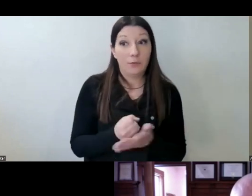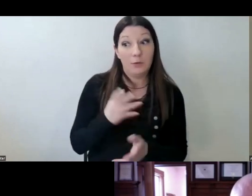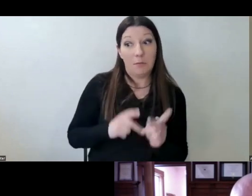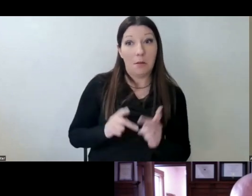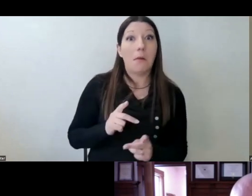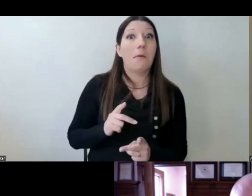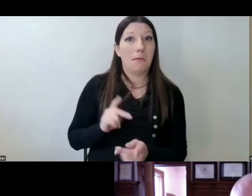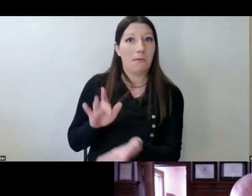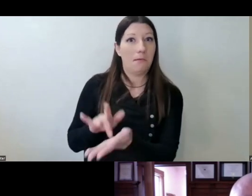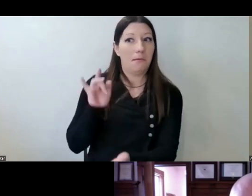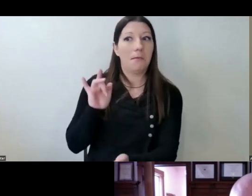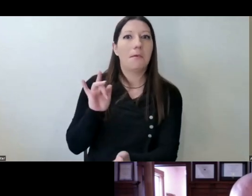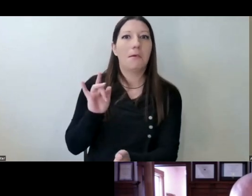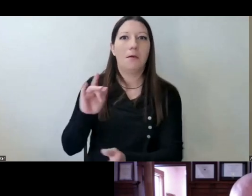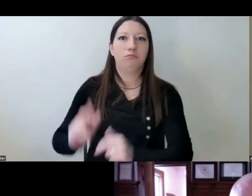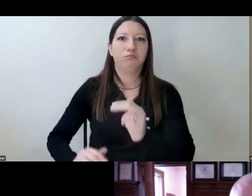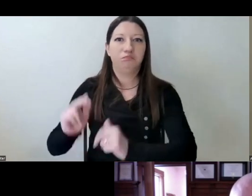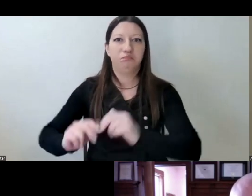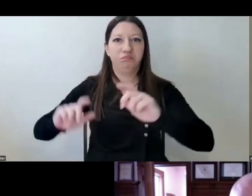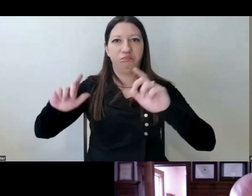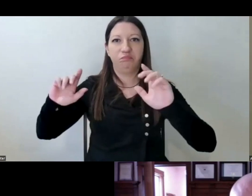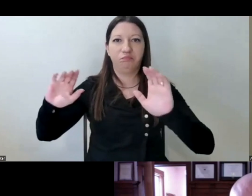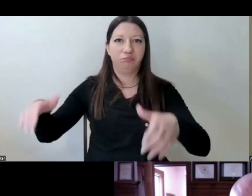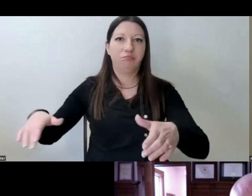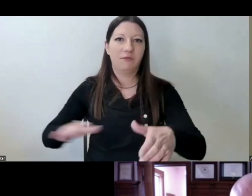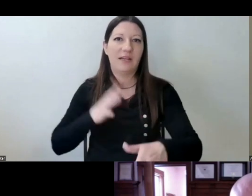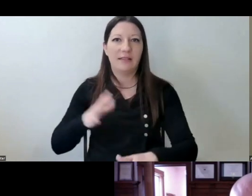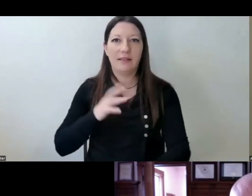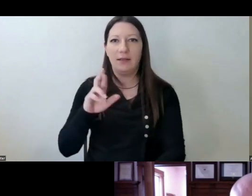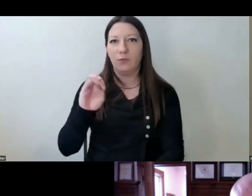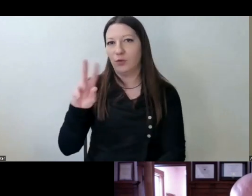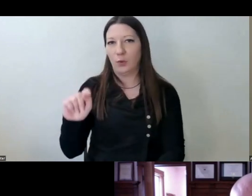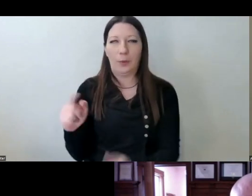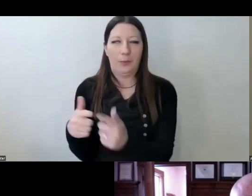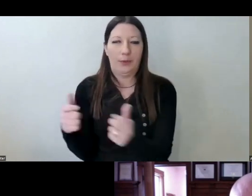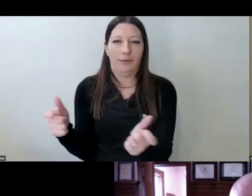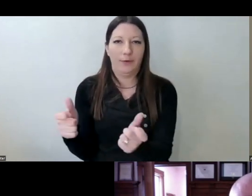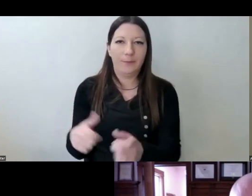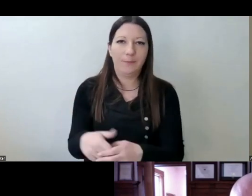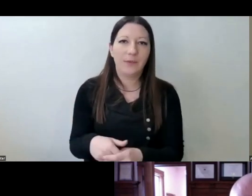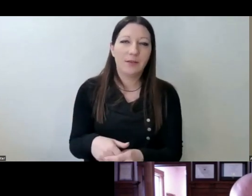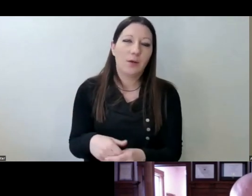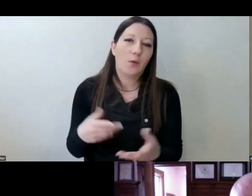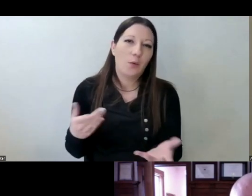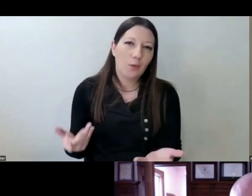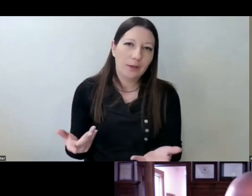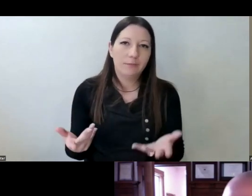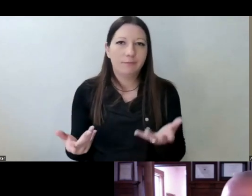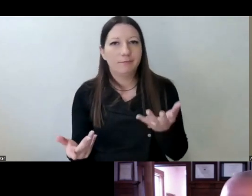big resorts or whatever the case may be. So I think kind of inadvertently, it definitely leads to more and